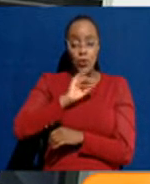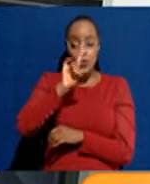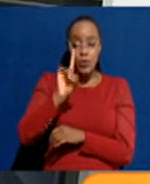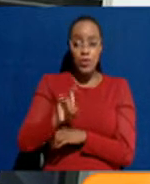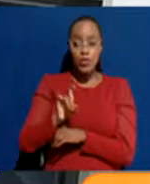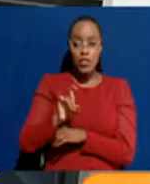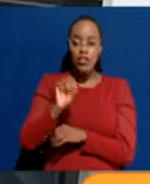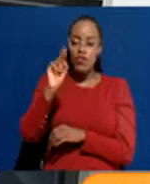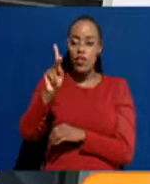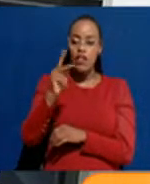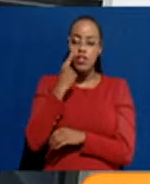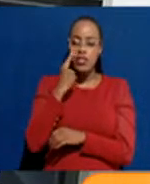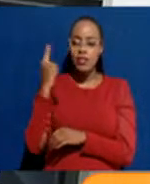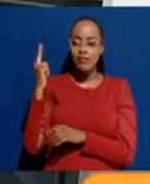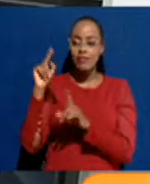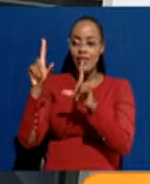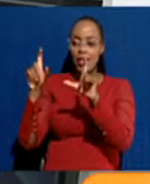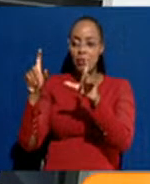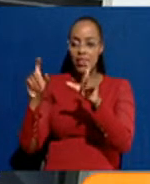Okay, now it's here.